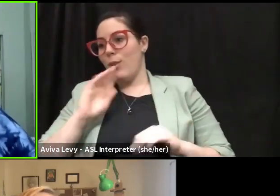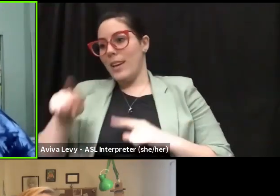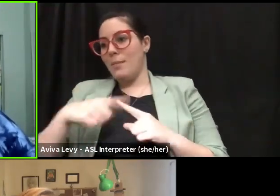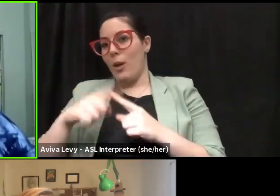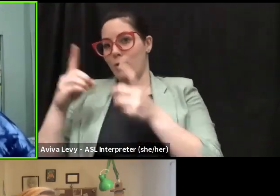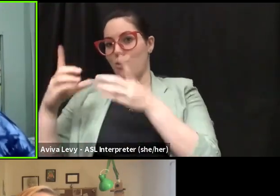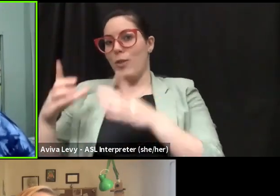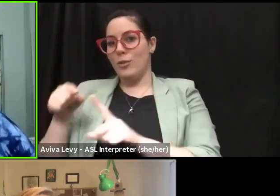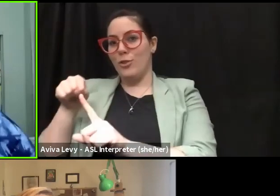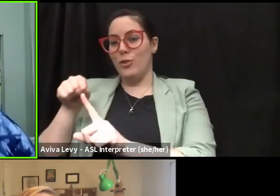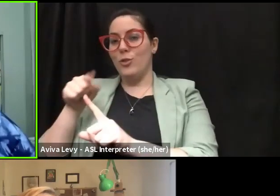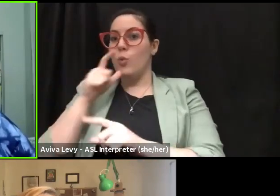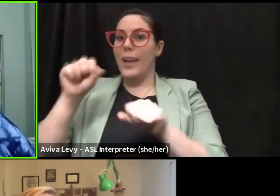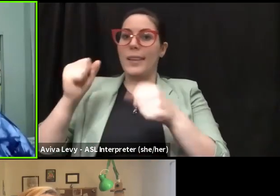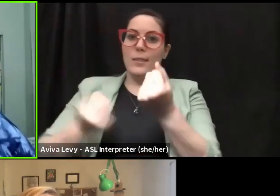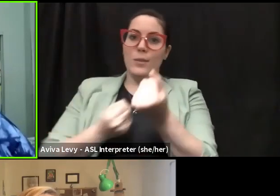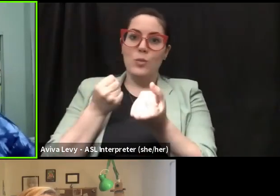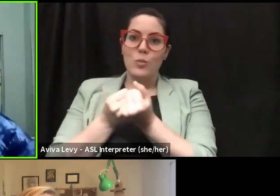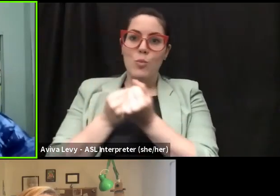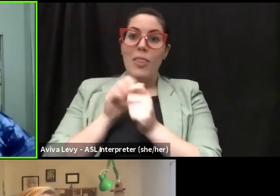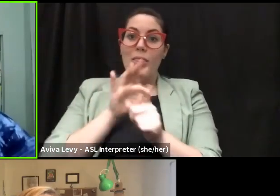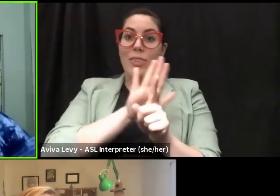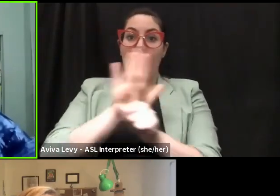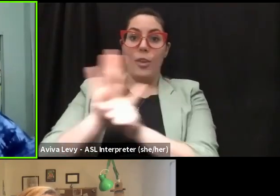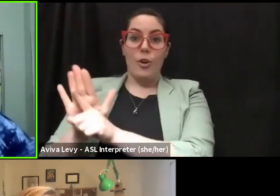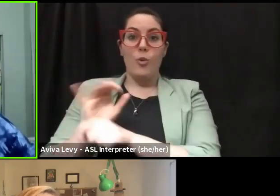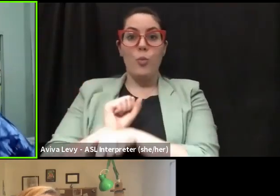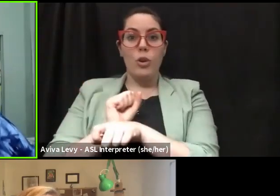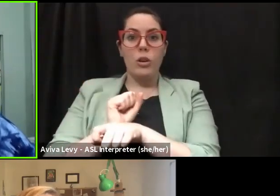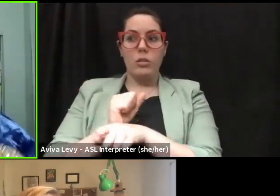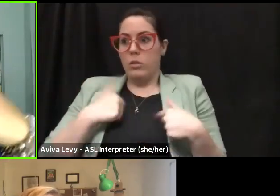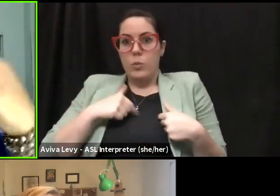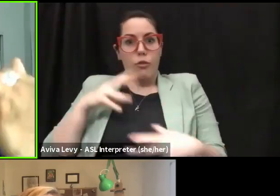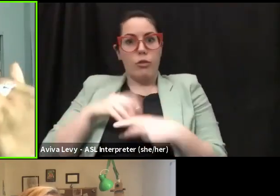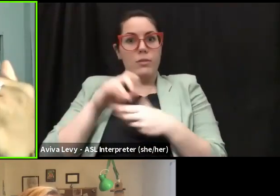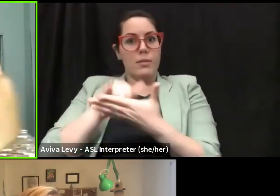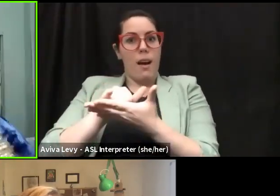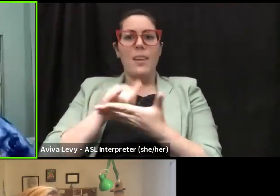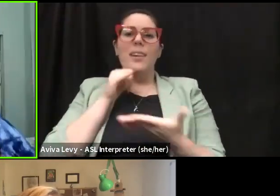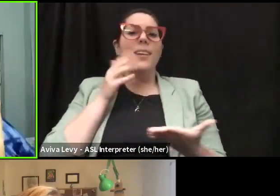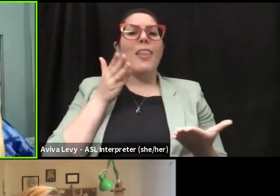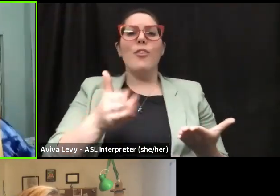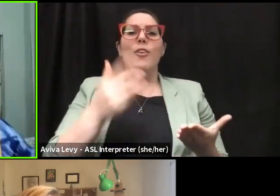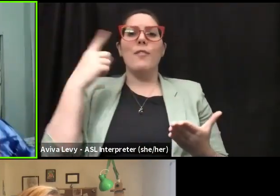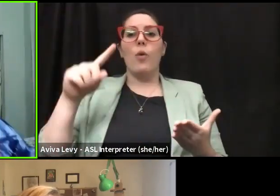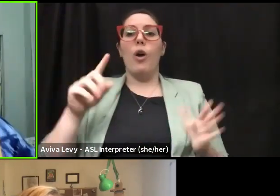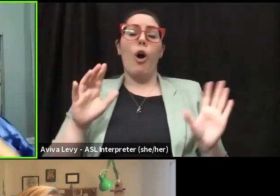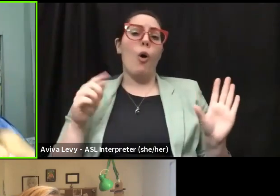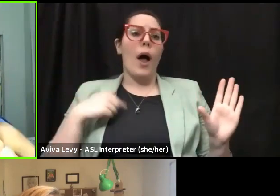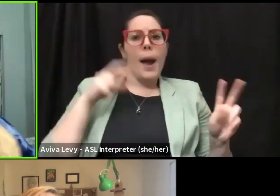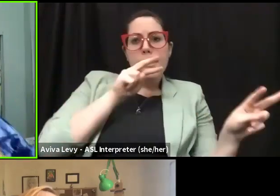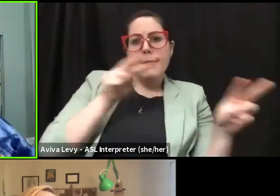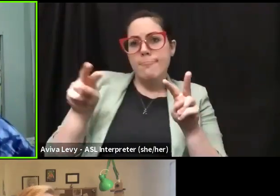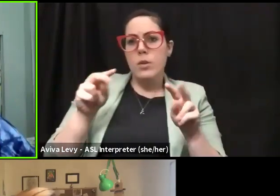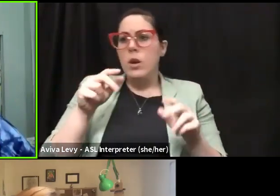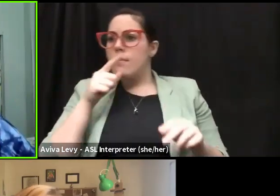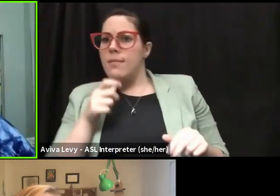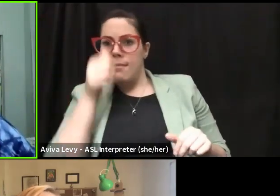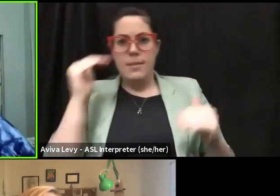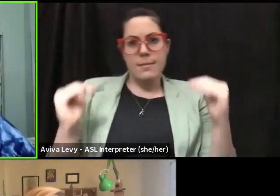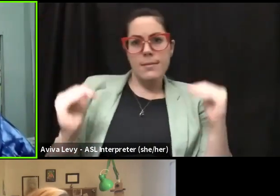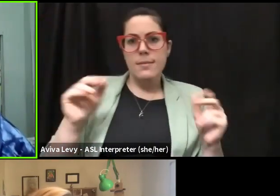and helping to support their work, because that's what we're doing. We're not there to be the sex police. We're not there to